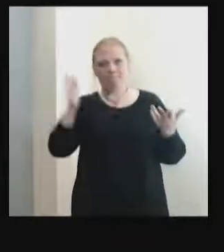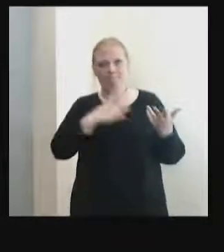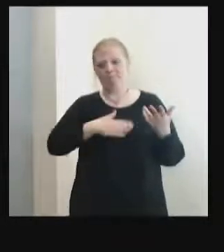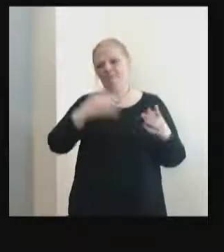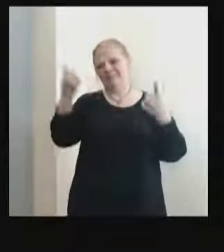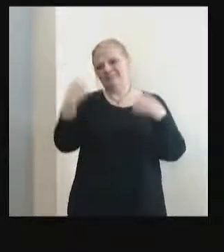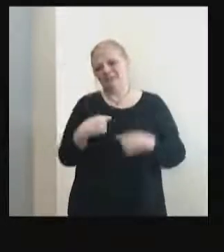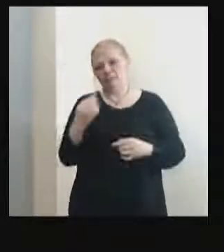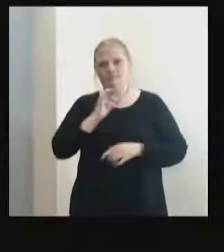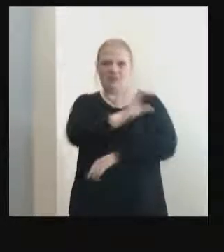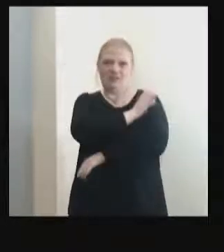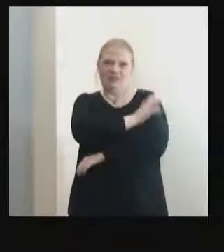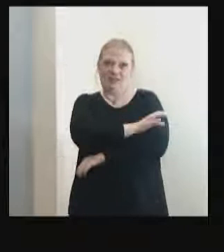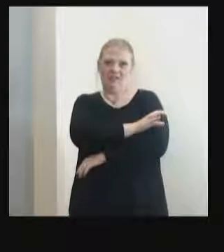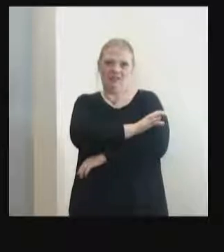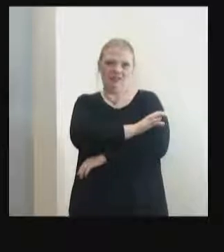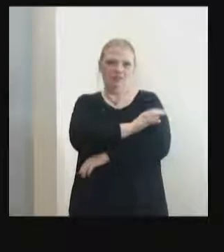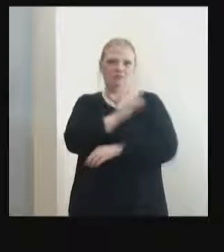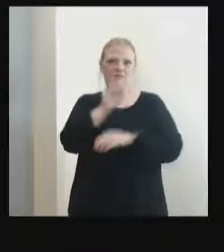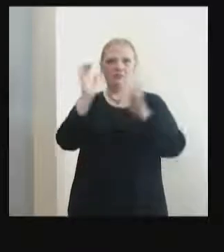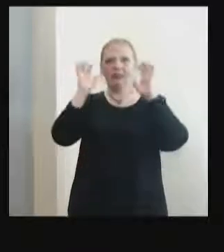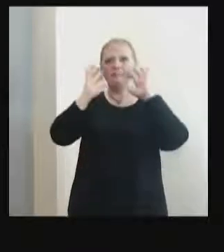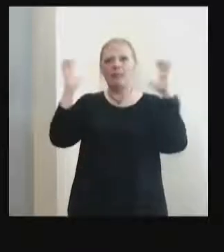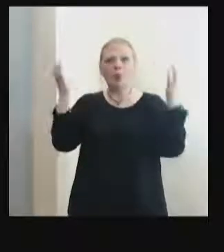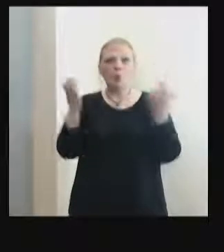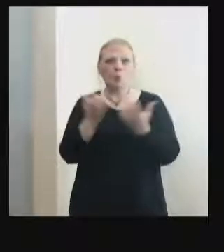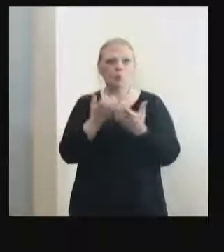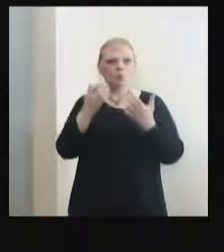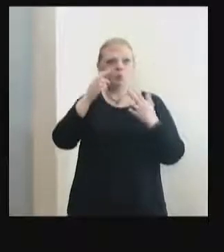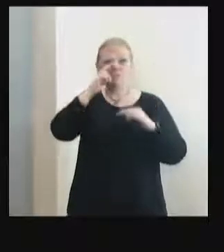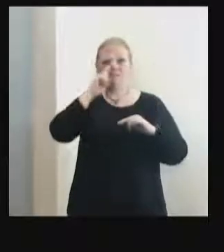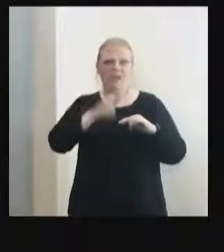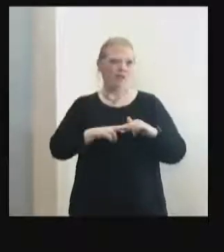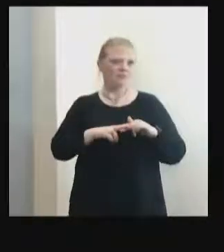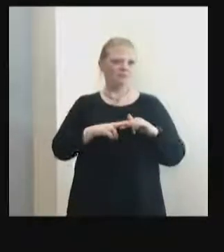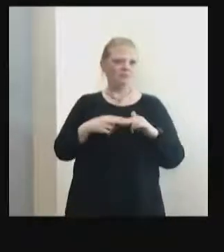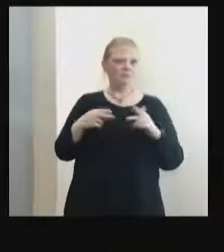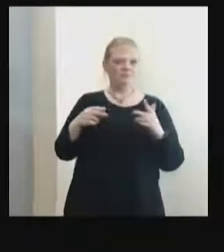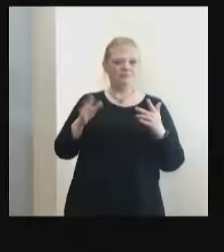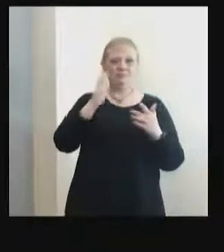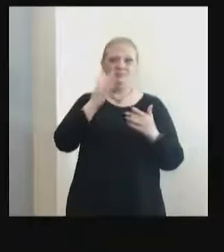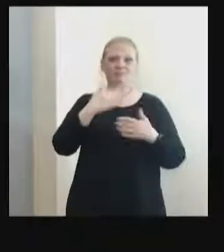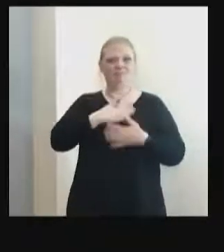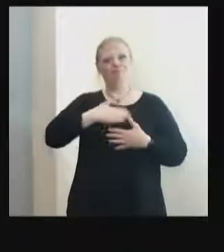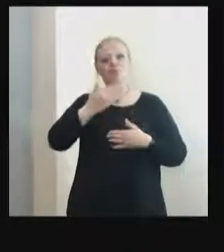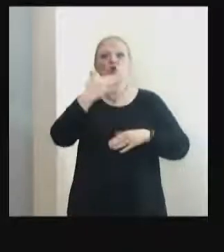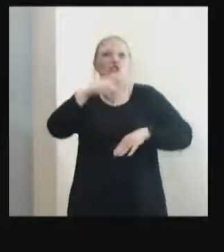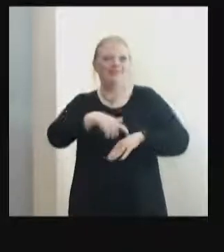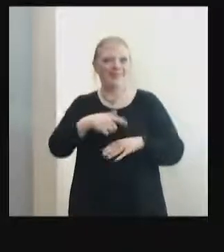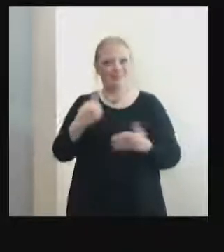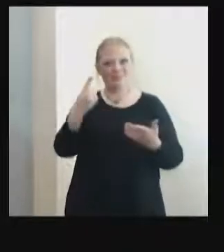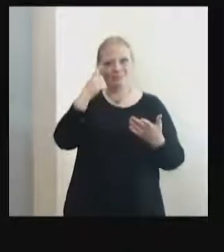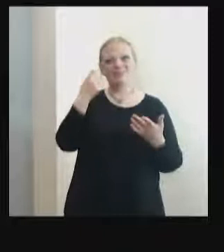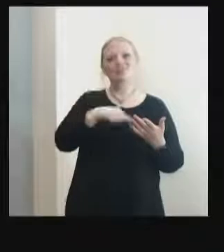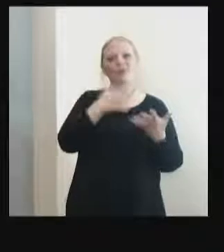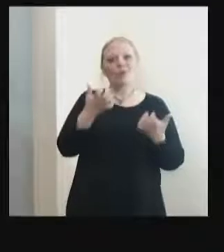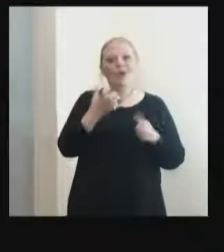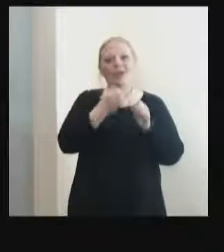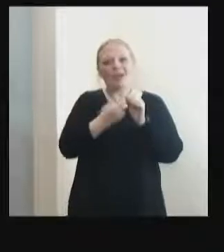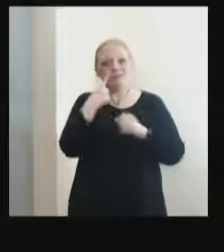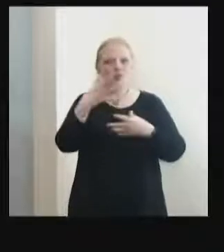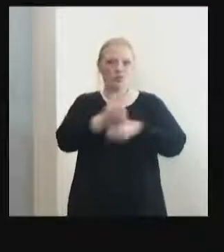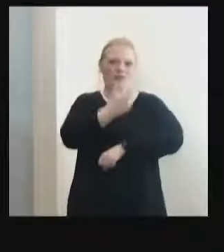to our clinics. They're going to be balloons and fun, and it'll be a good time because we want everybody to